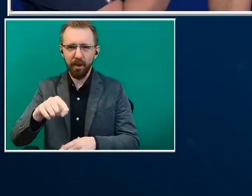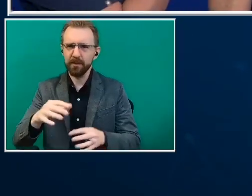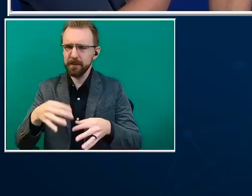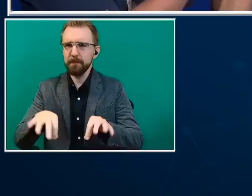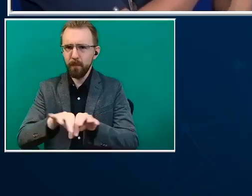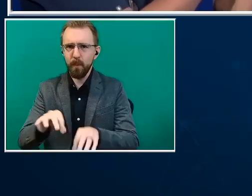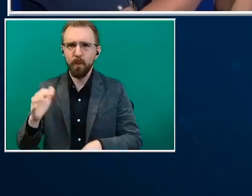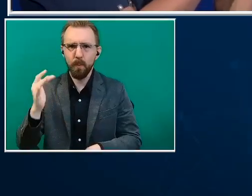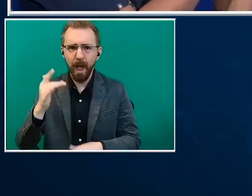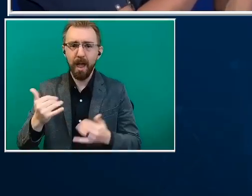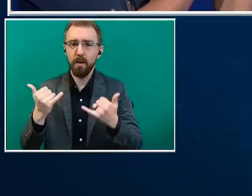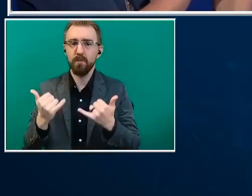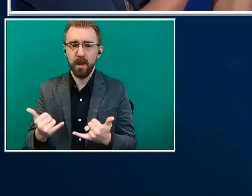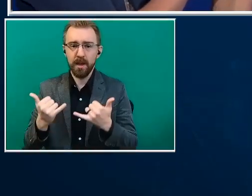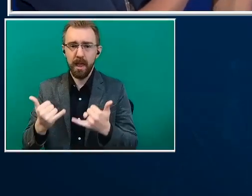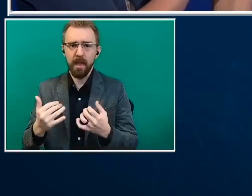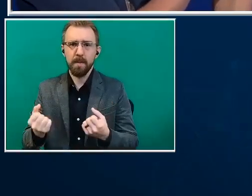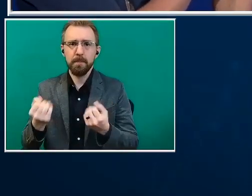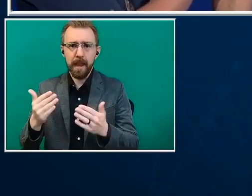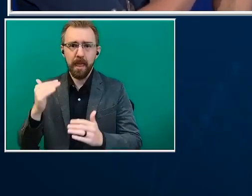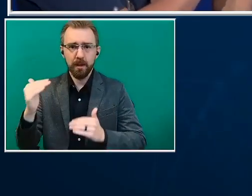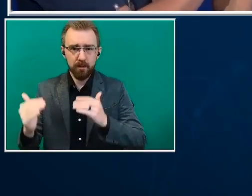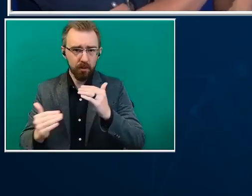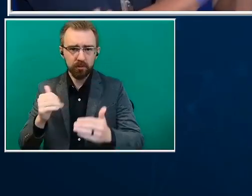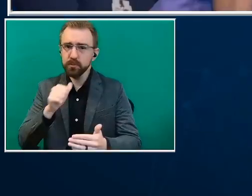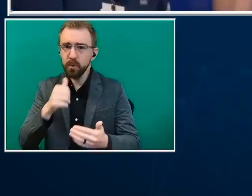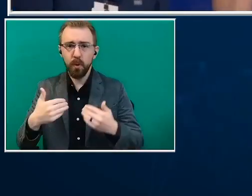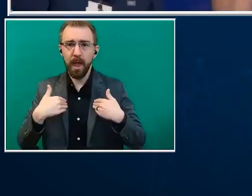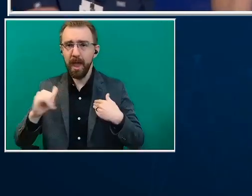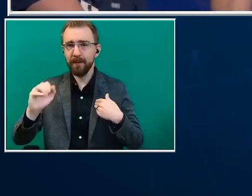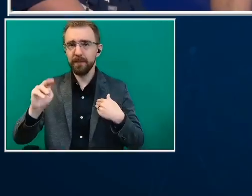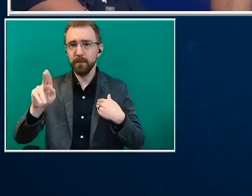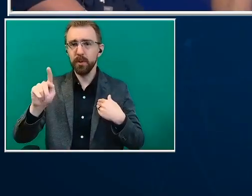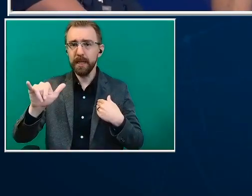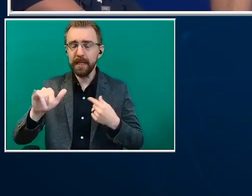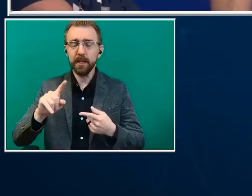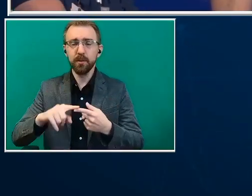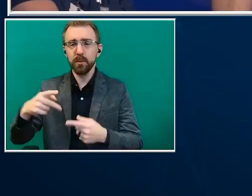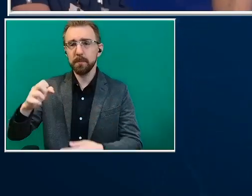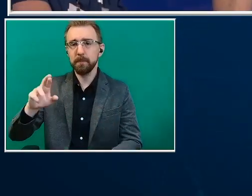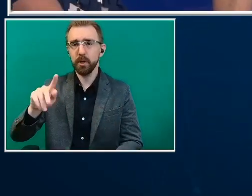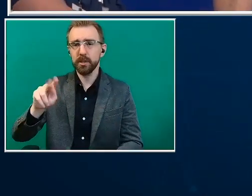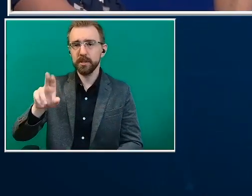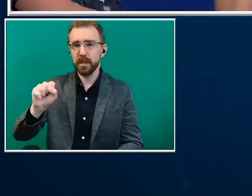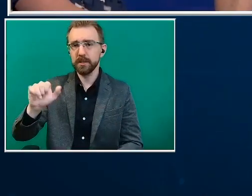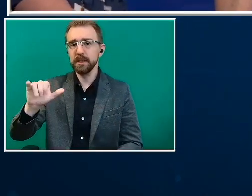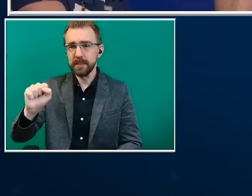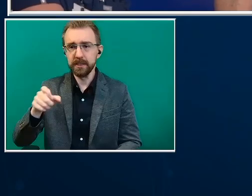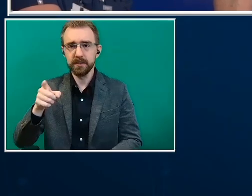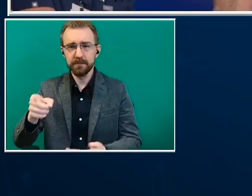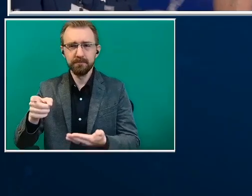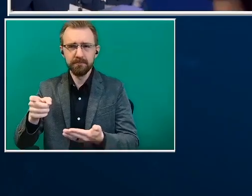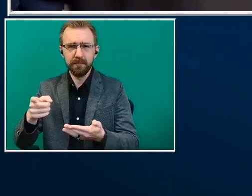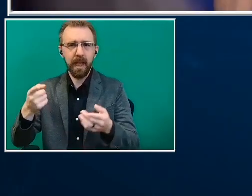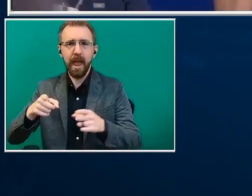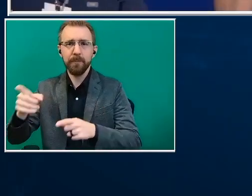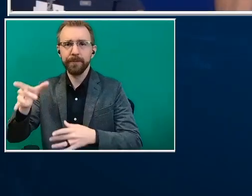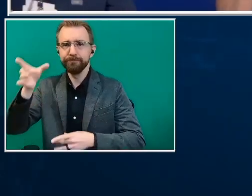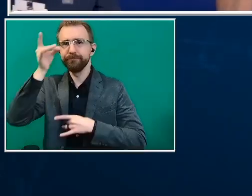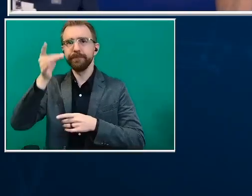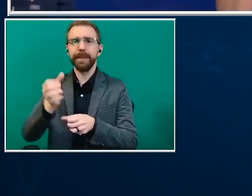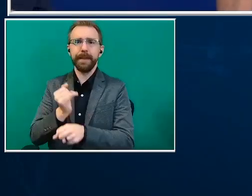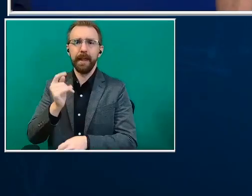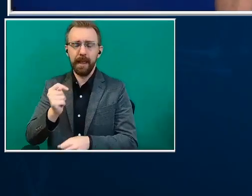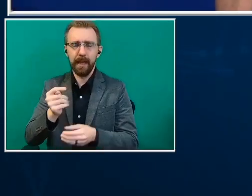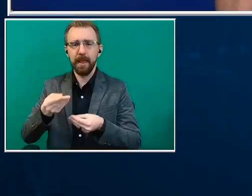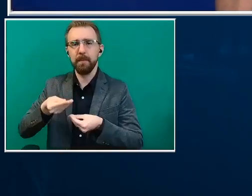now, many adults do not have immunity to pertussis, and so they end up getting it and then passing it on to the